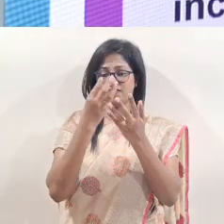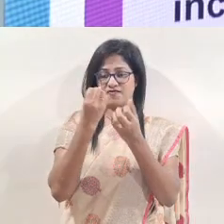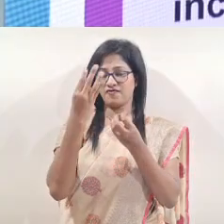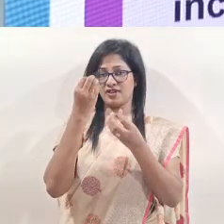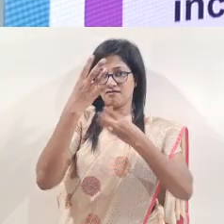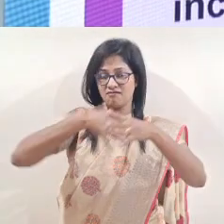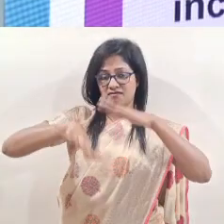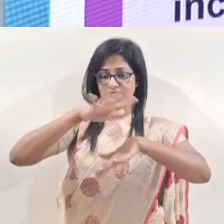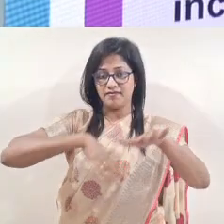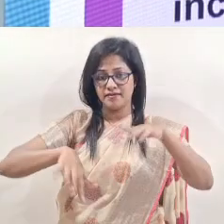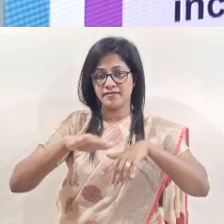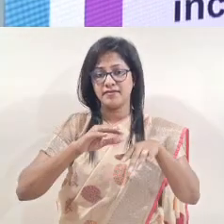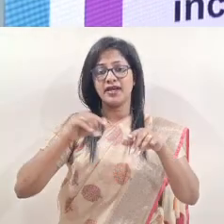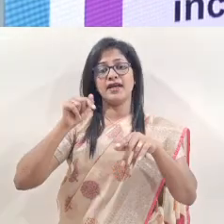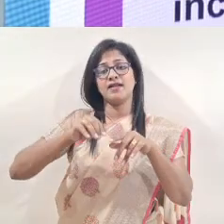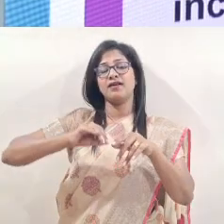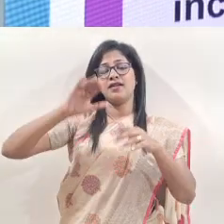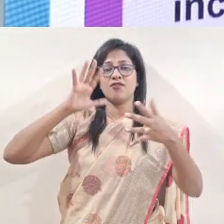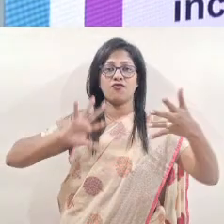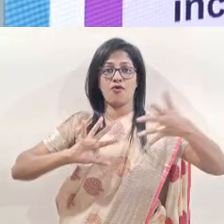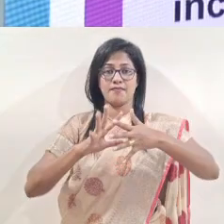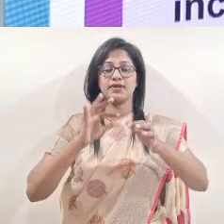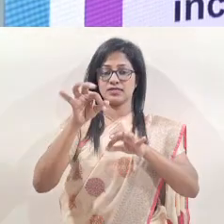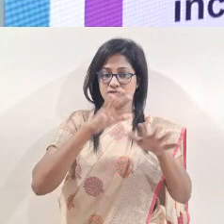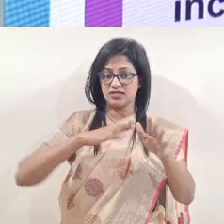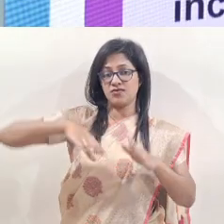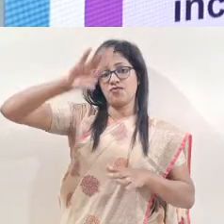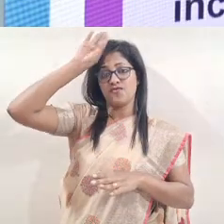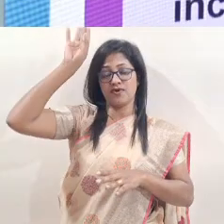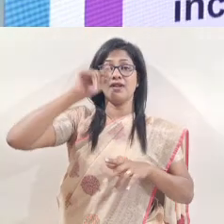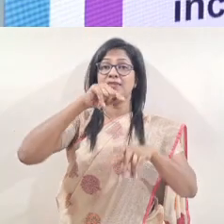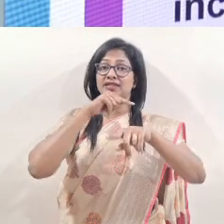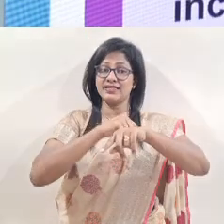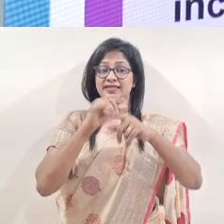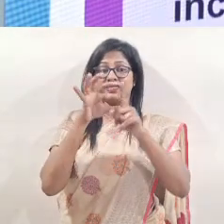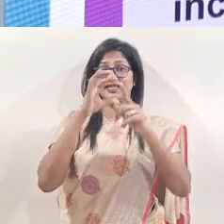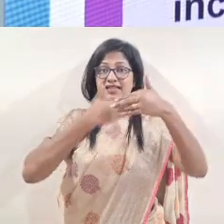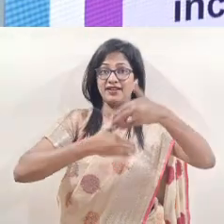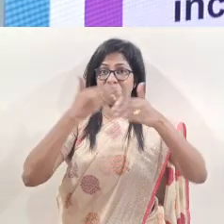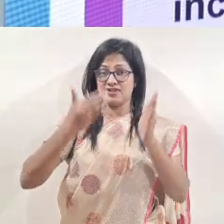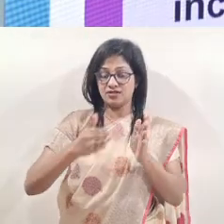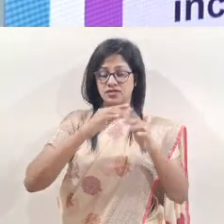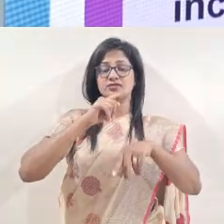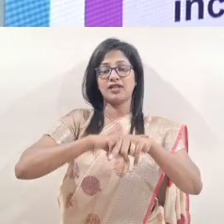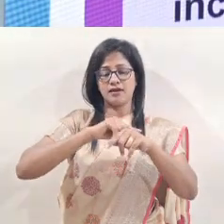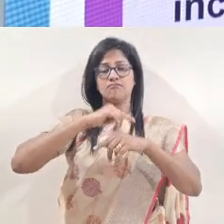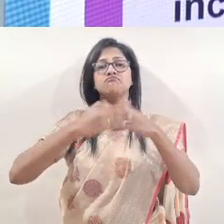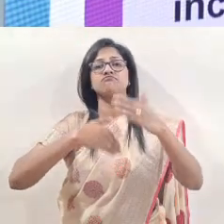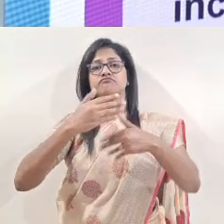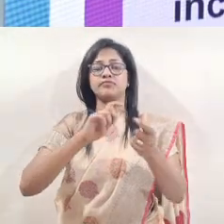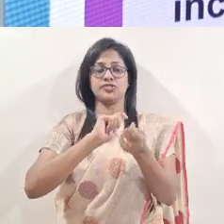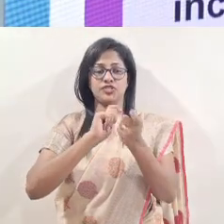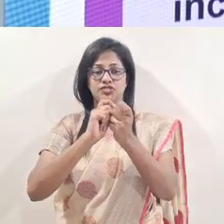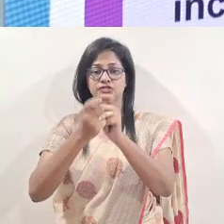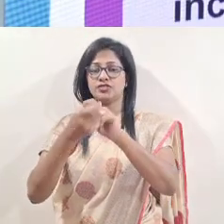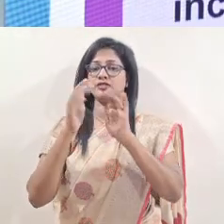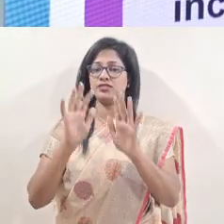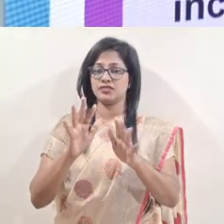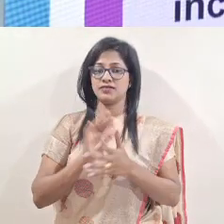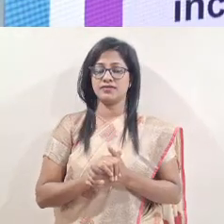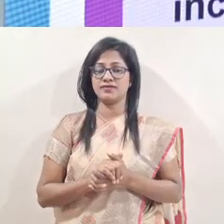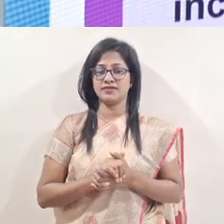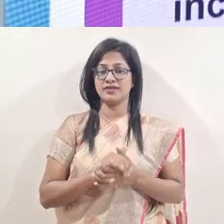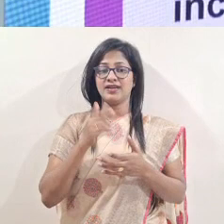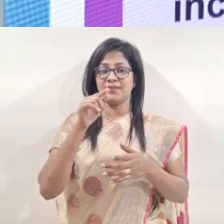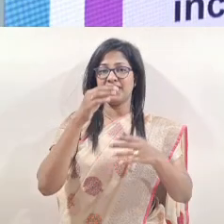refer to. The definition has evolved over time, but if you see the okay, sorry for the overlapping